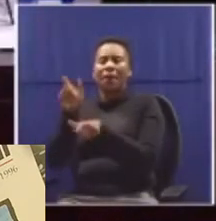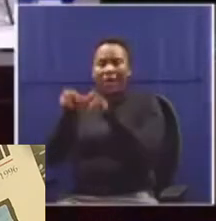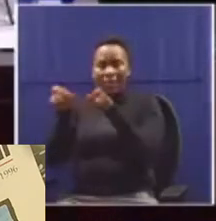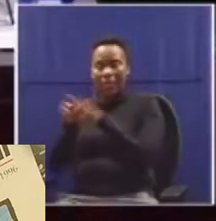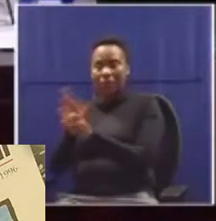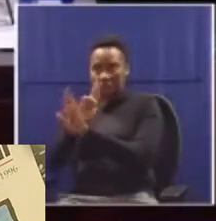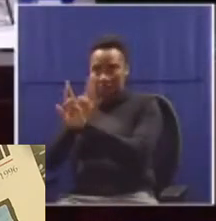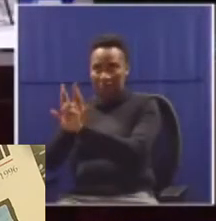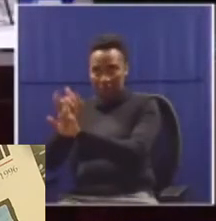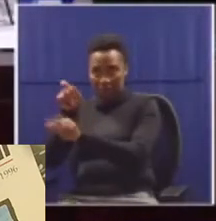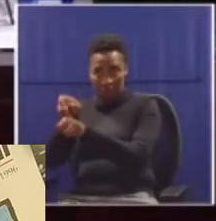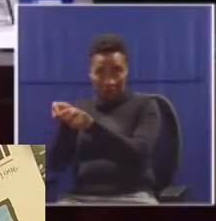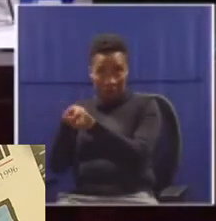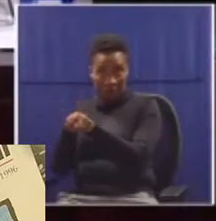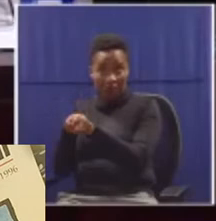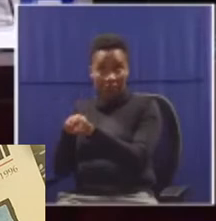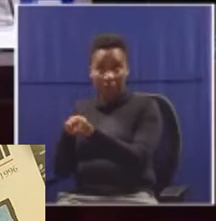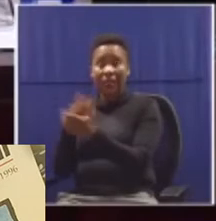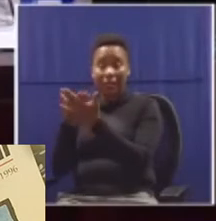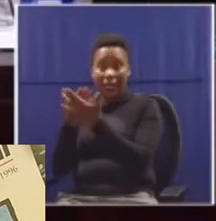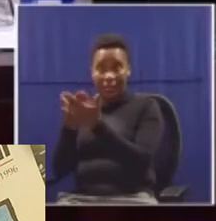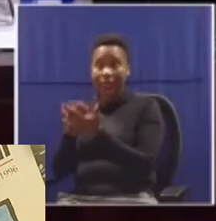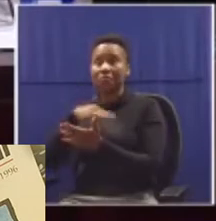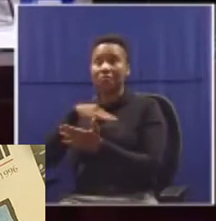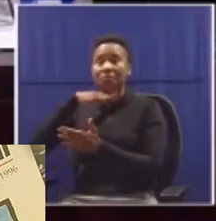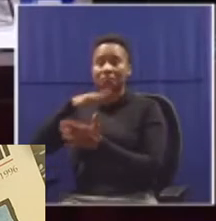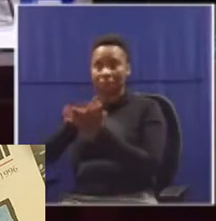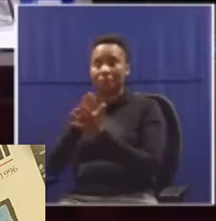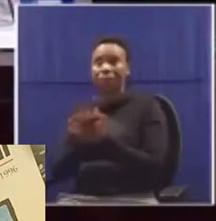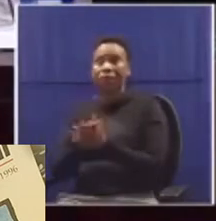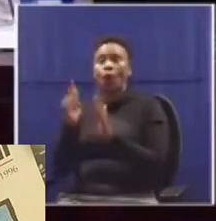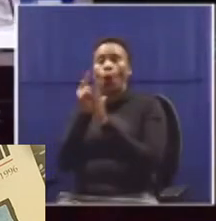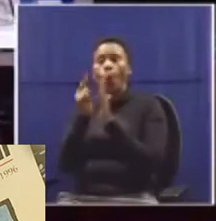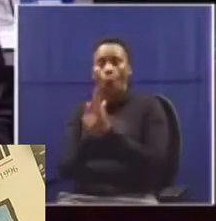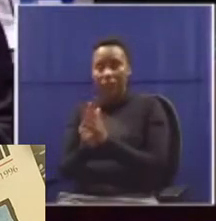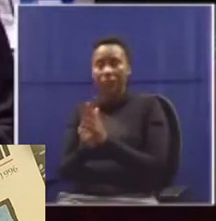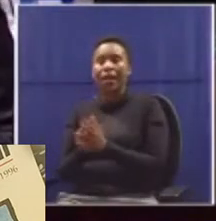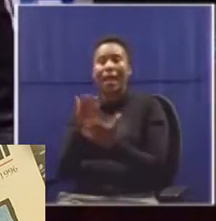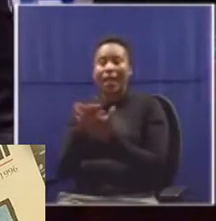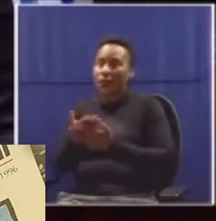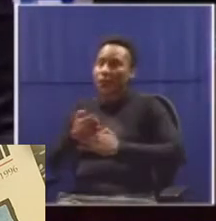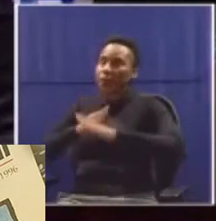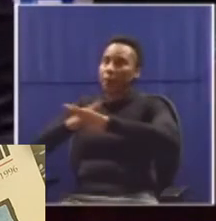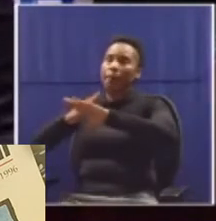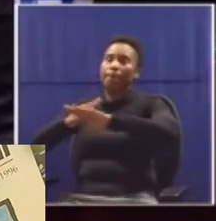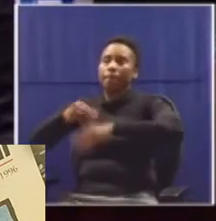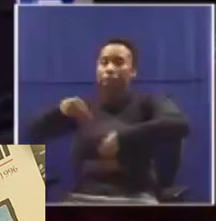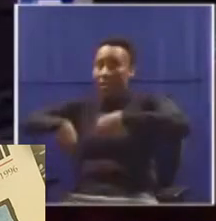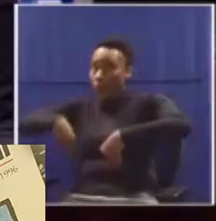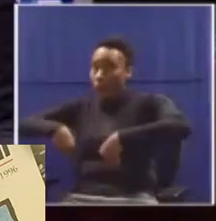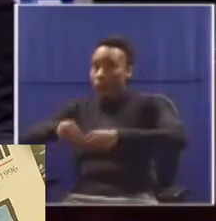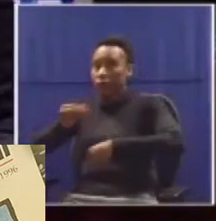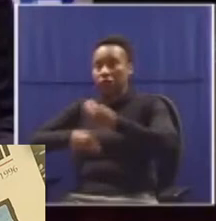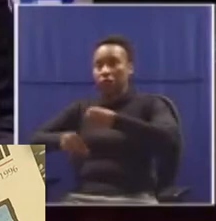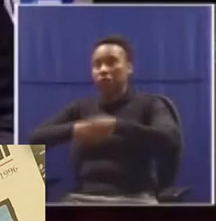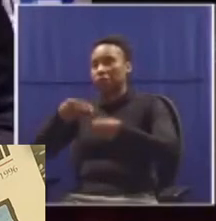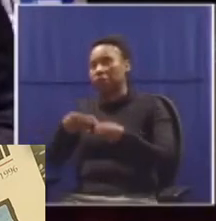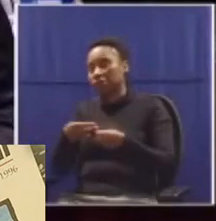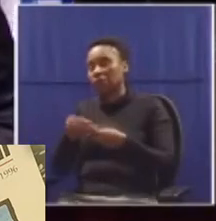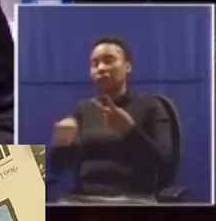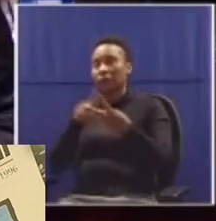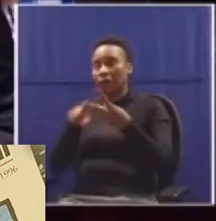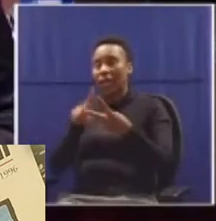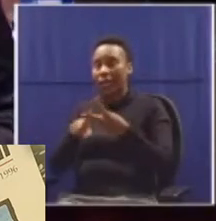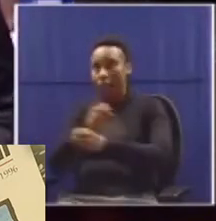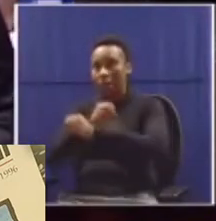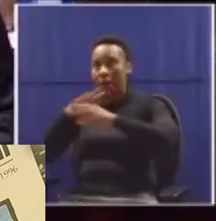demonstrated by the adequacy of our laws dealing with money laundering and combating of terrorism financing secondly